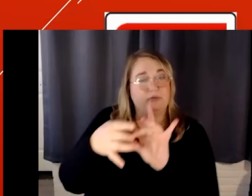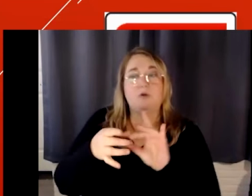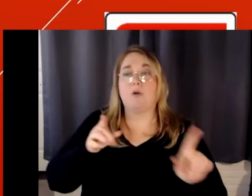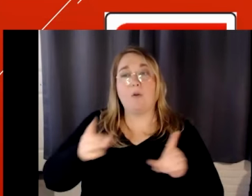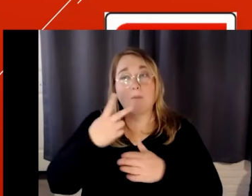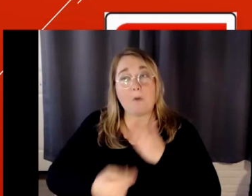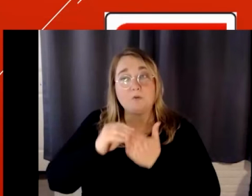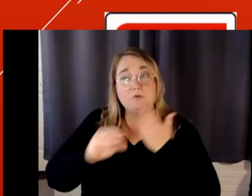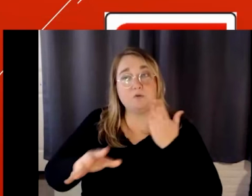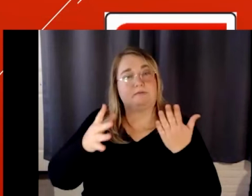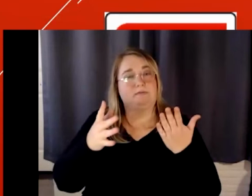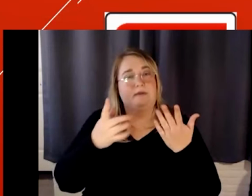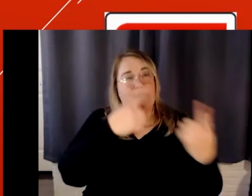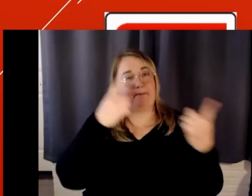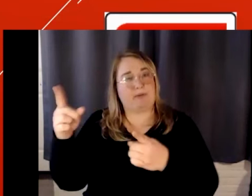All right,